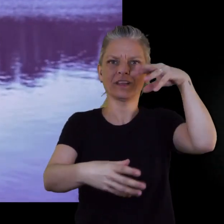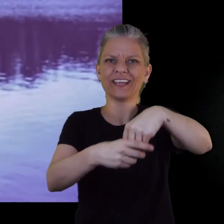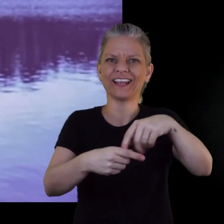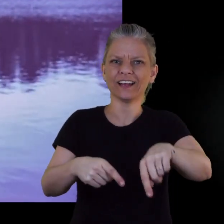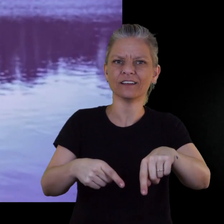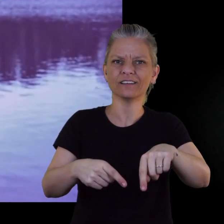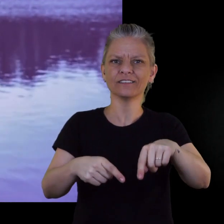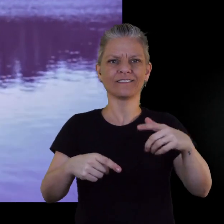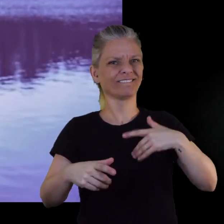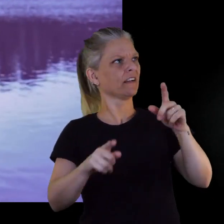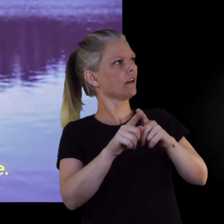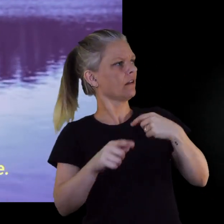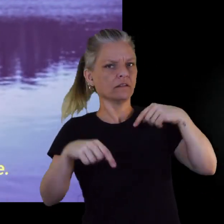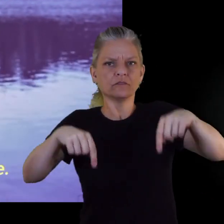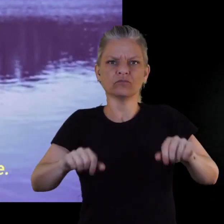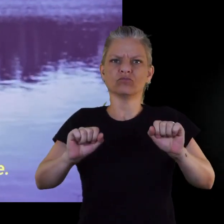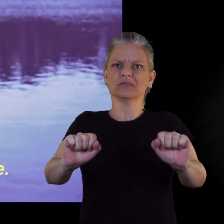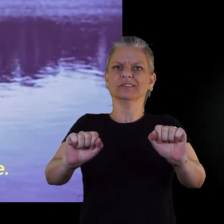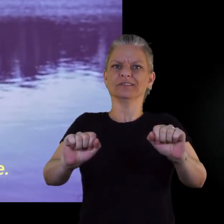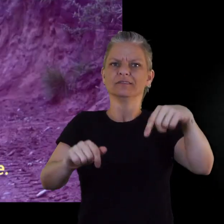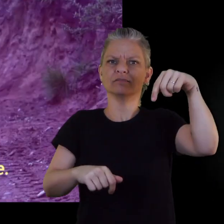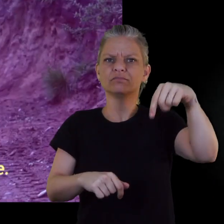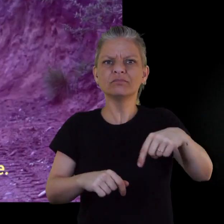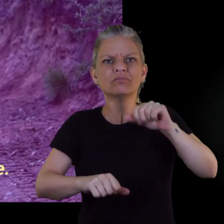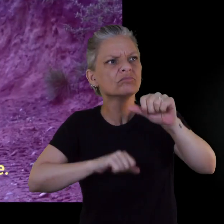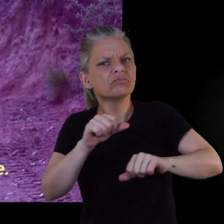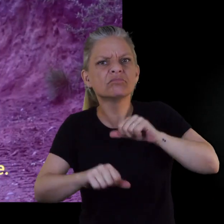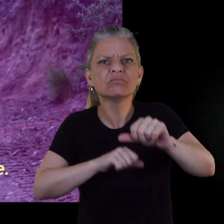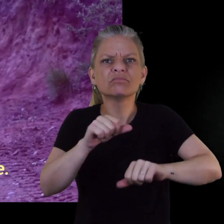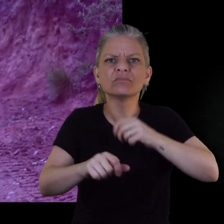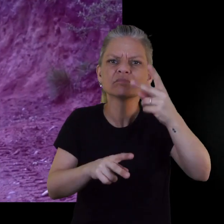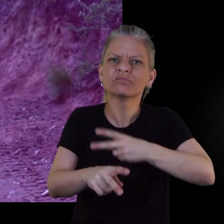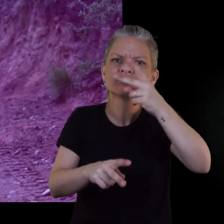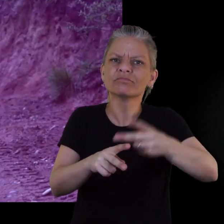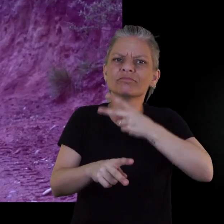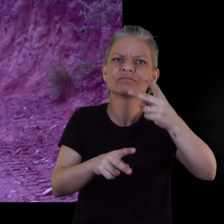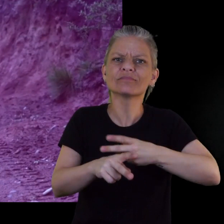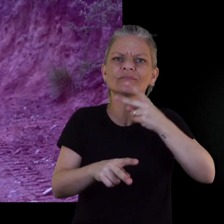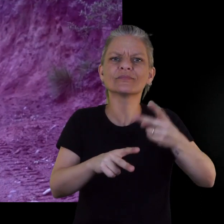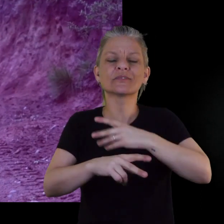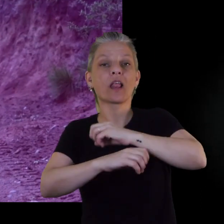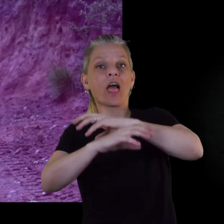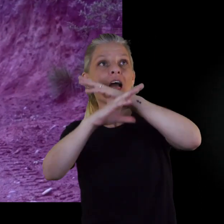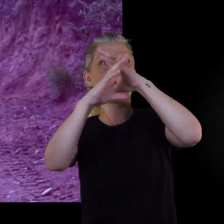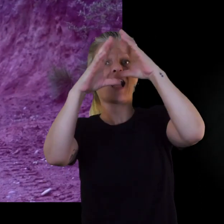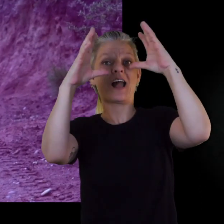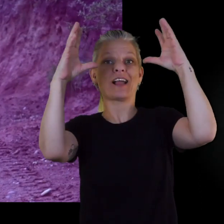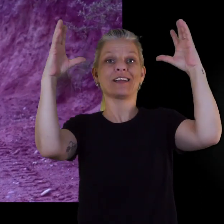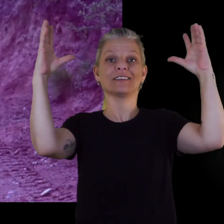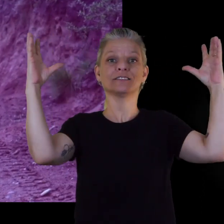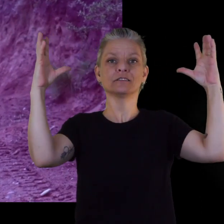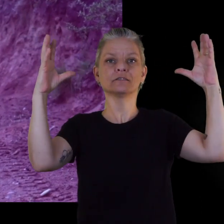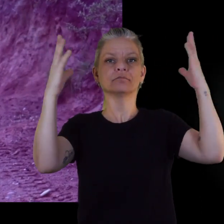medium, refraction occurs. Light kneels obedient and tracks out a curve. The arc of the angle is such that